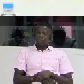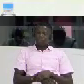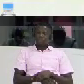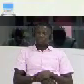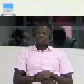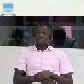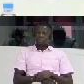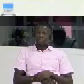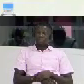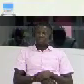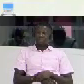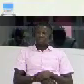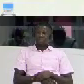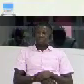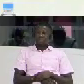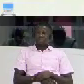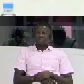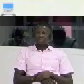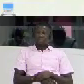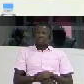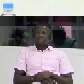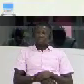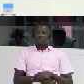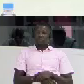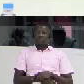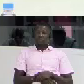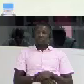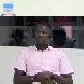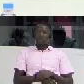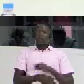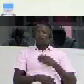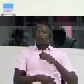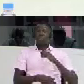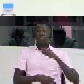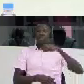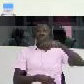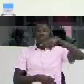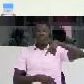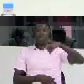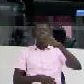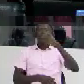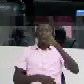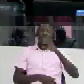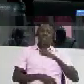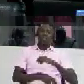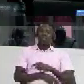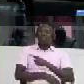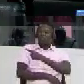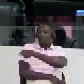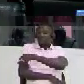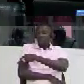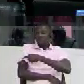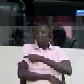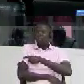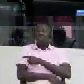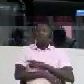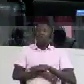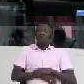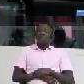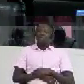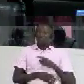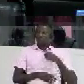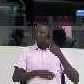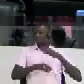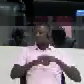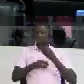xaama nga amee woon jamono jooju. Police constable. I was a police constable. And consequently, you said you were a